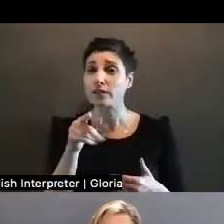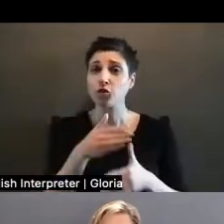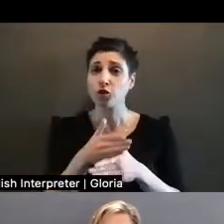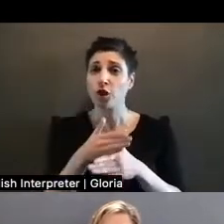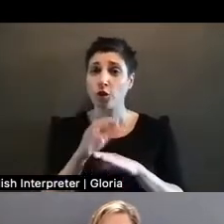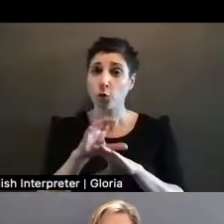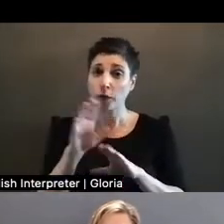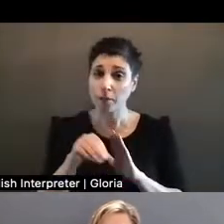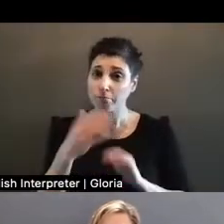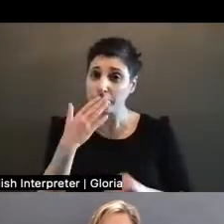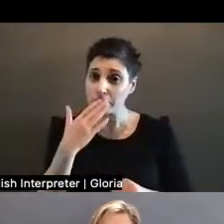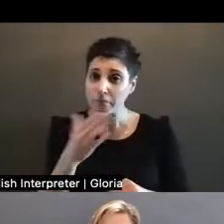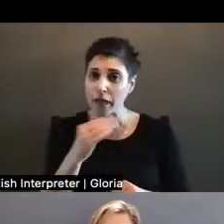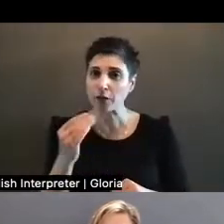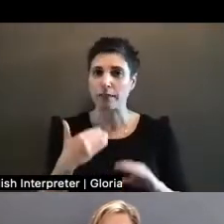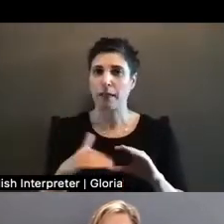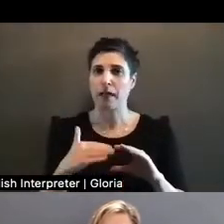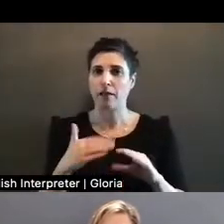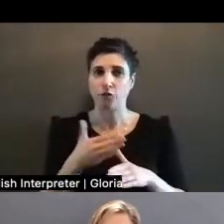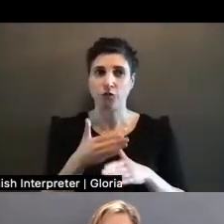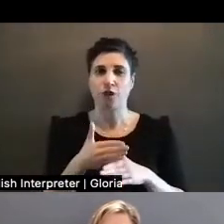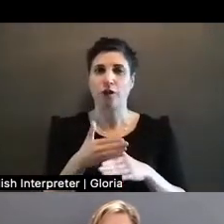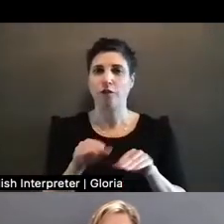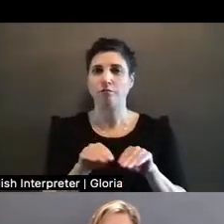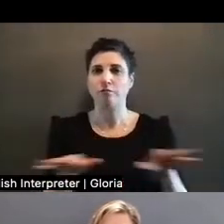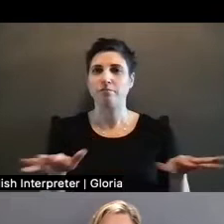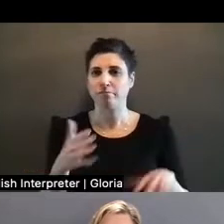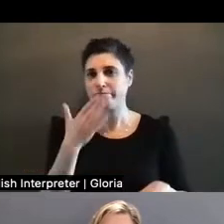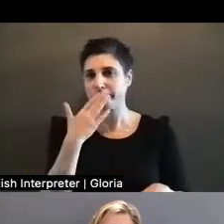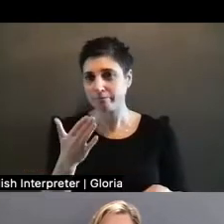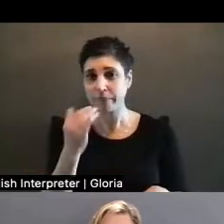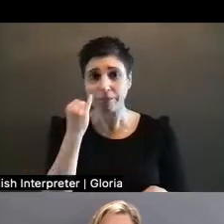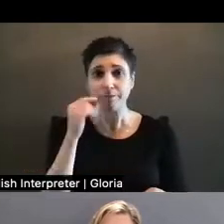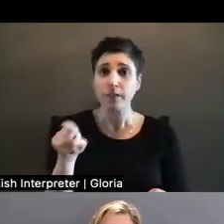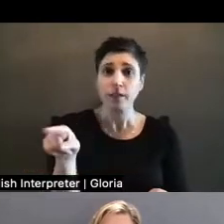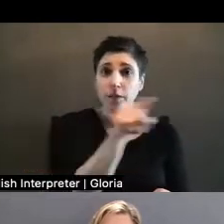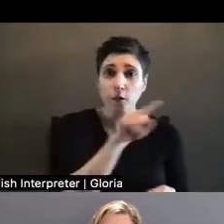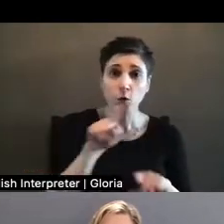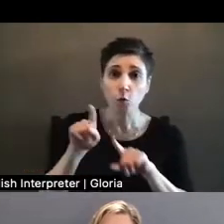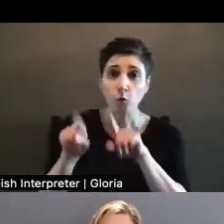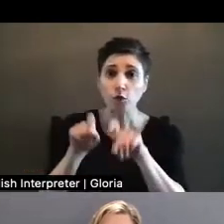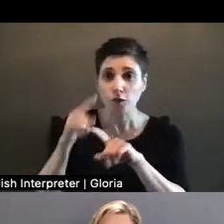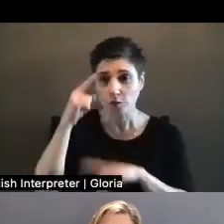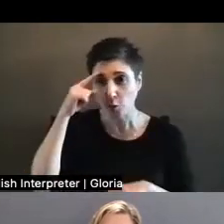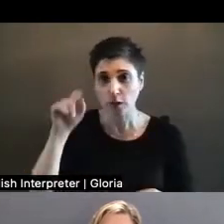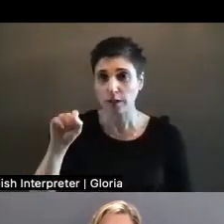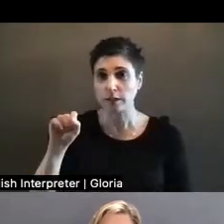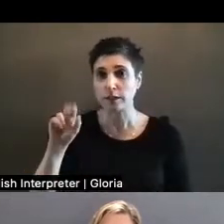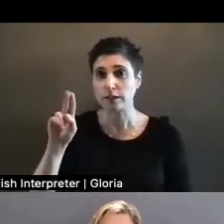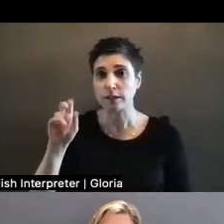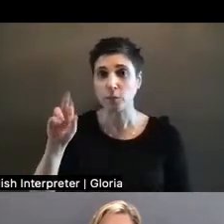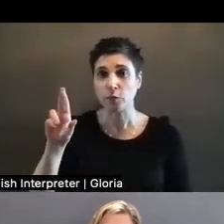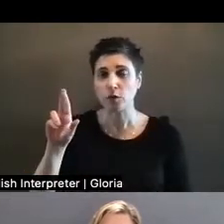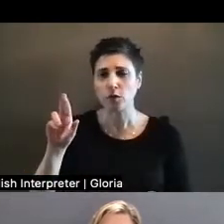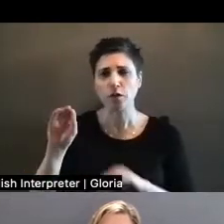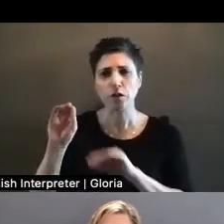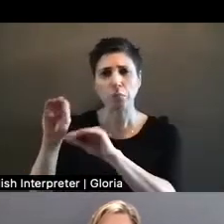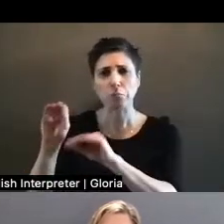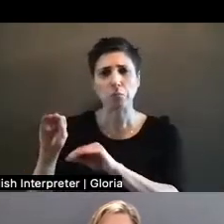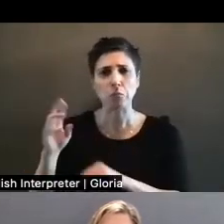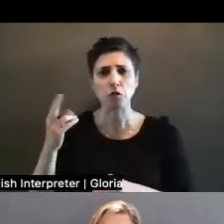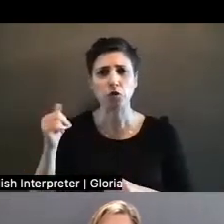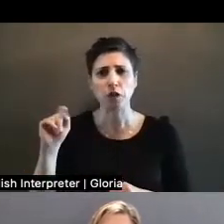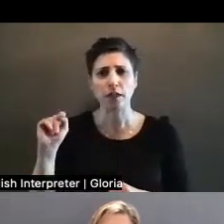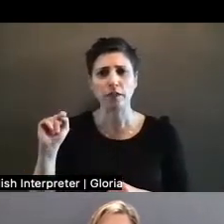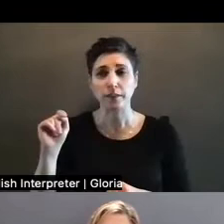And if people have questions for Summer, just you can pop them in the chat, and we'll ask them at the end of